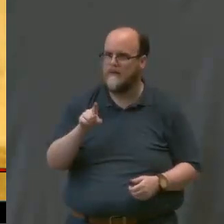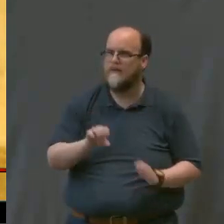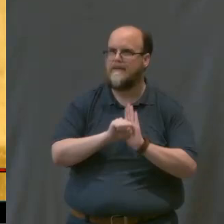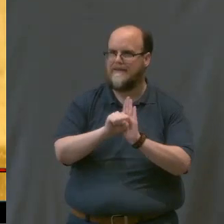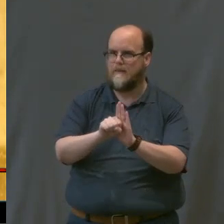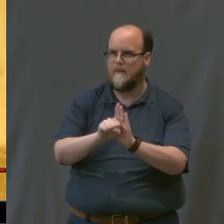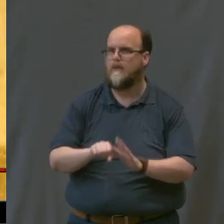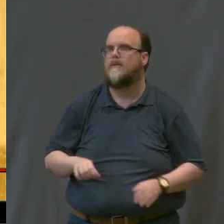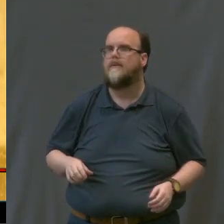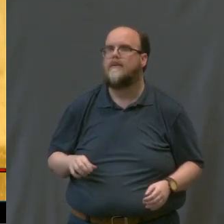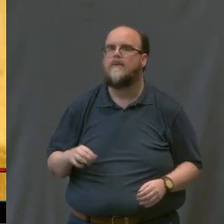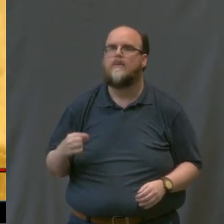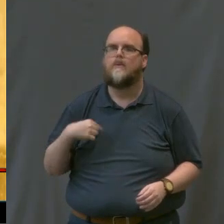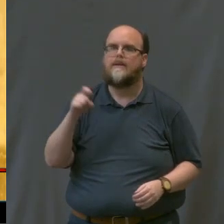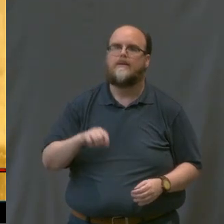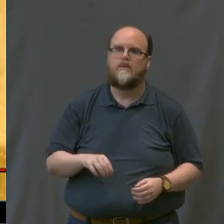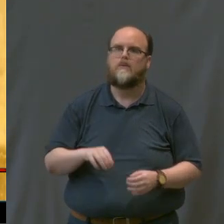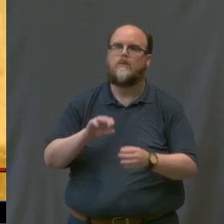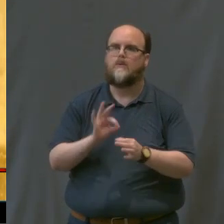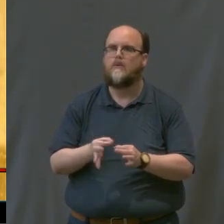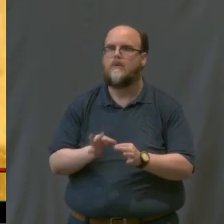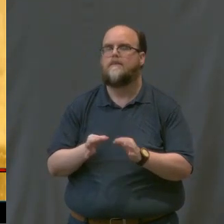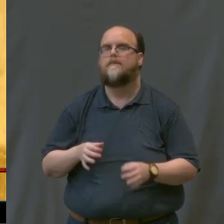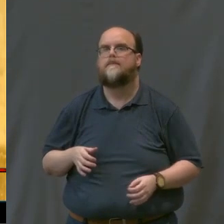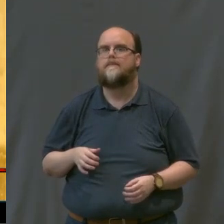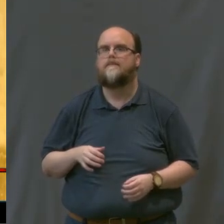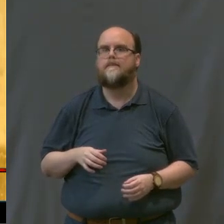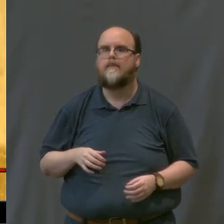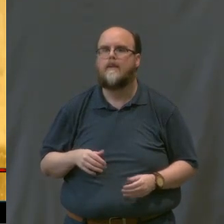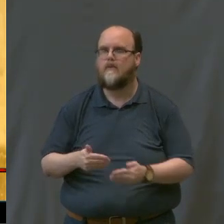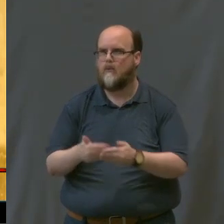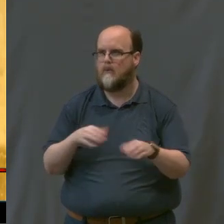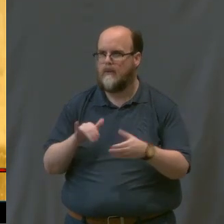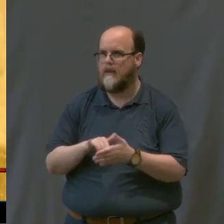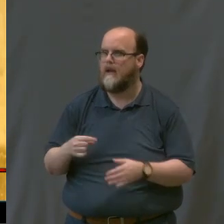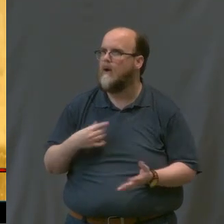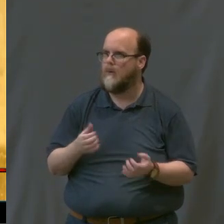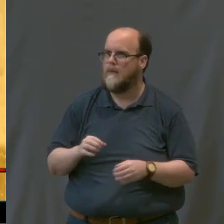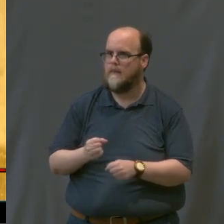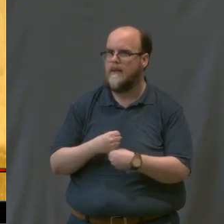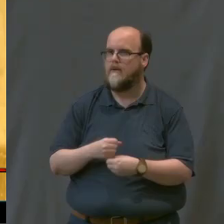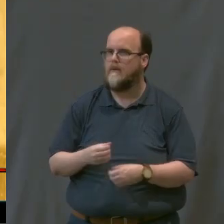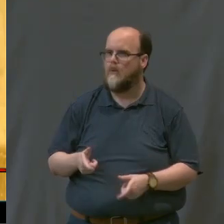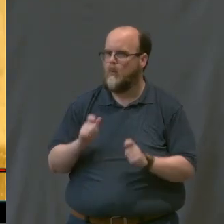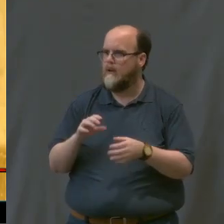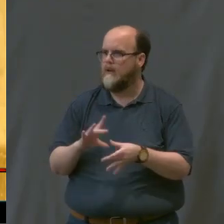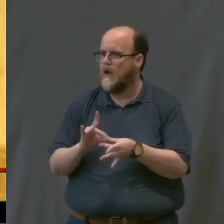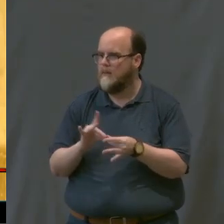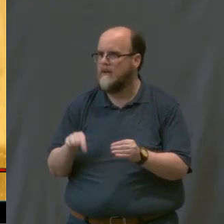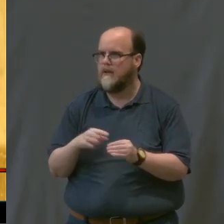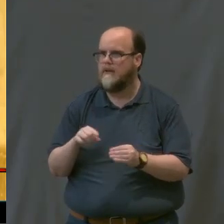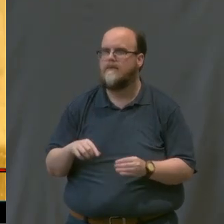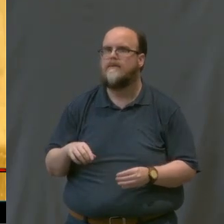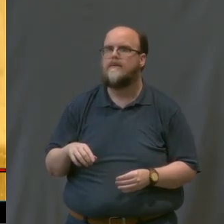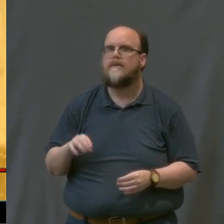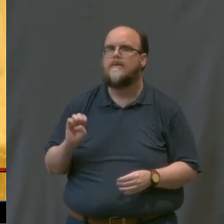symbol that we are going to have to translate and interpret. Before we do that, I would like to make a quick comment about Ezekiel. In